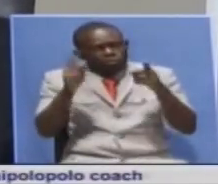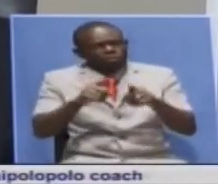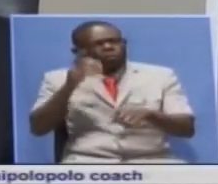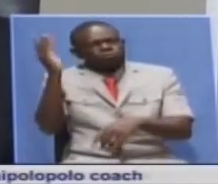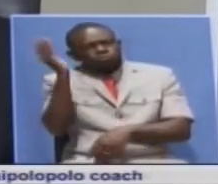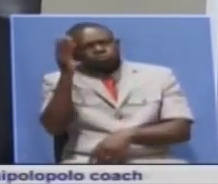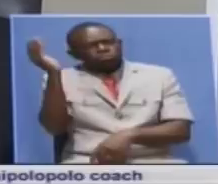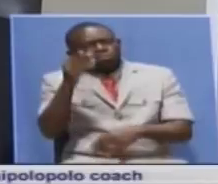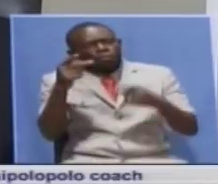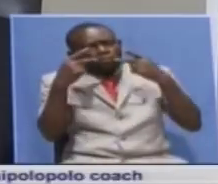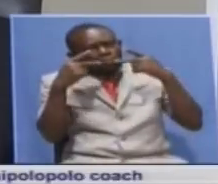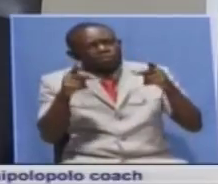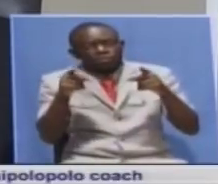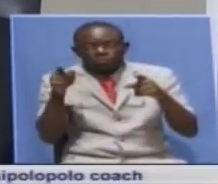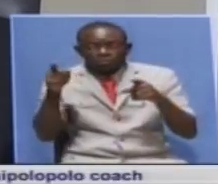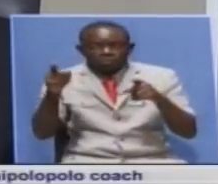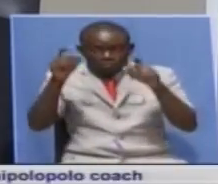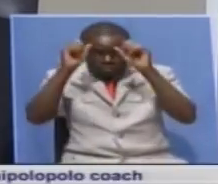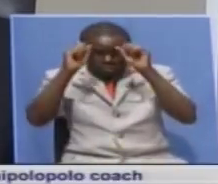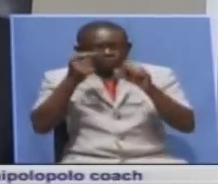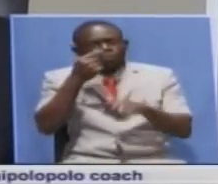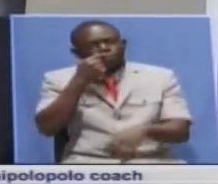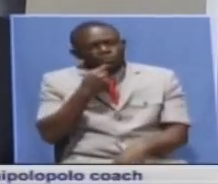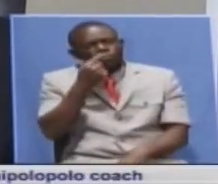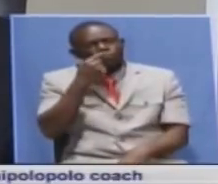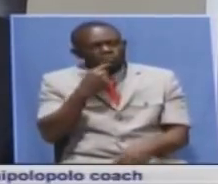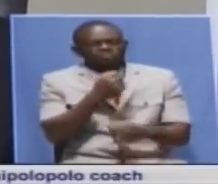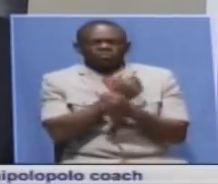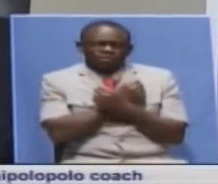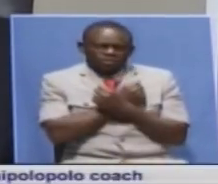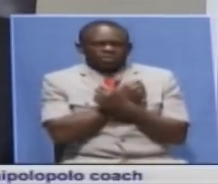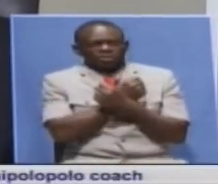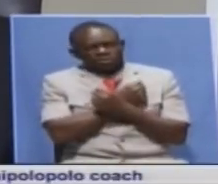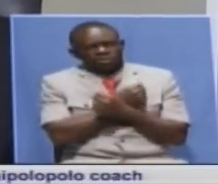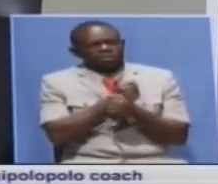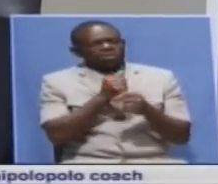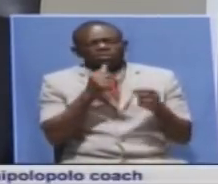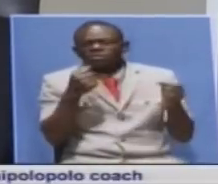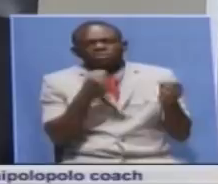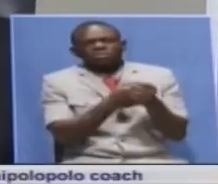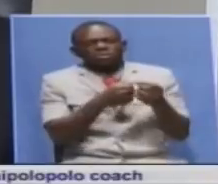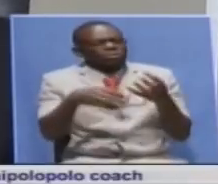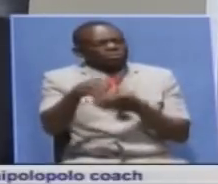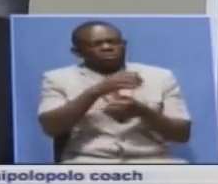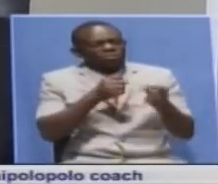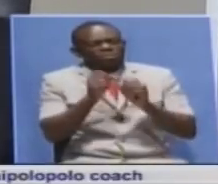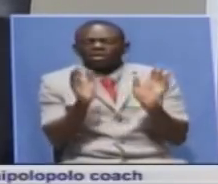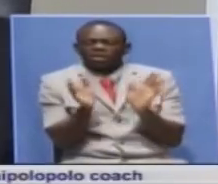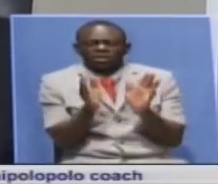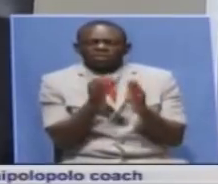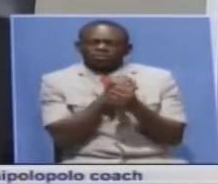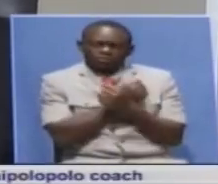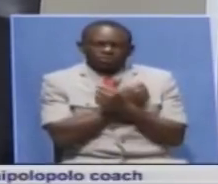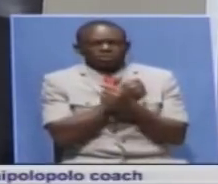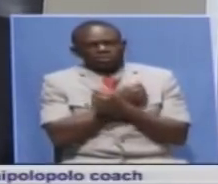almost every platform, telling the people of Zambia and politicians in particular to be non-violent. That is